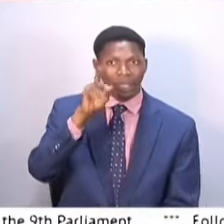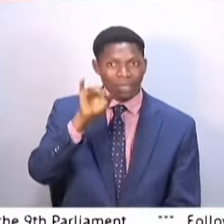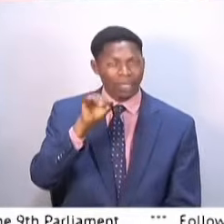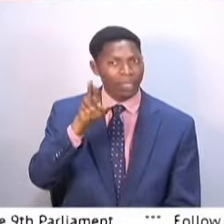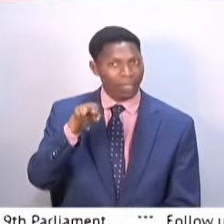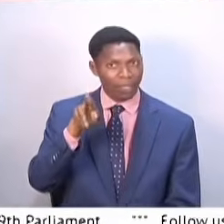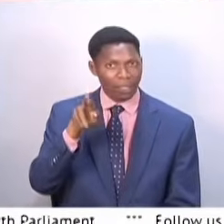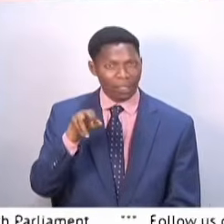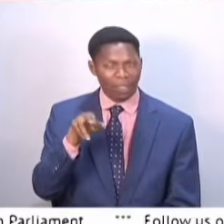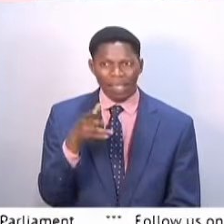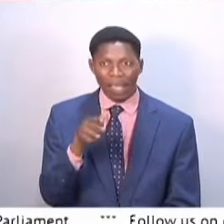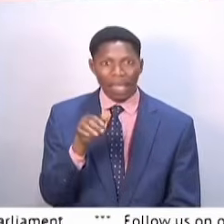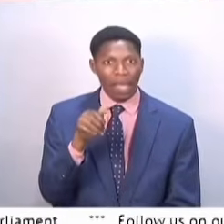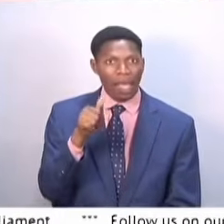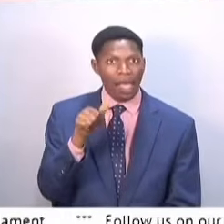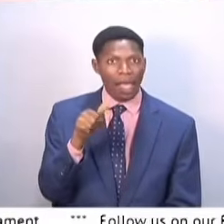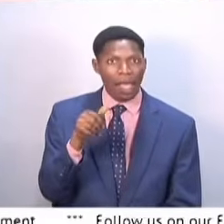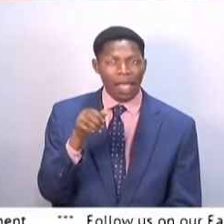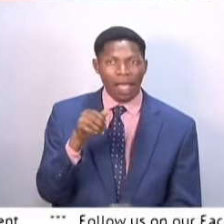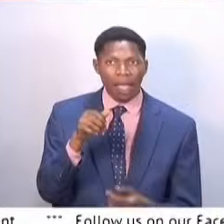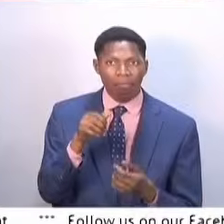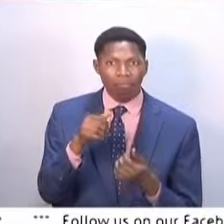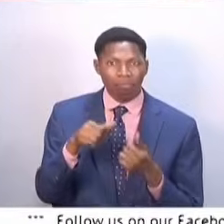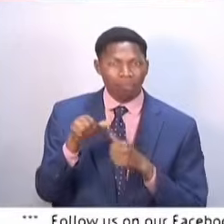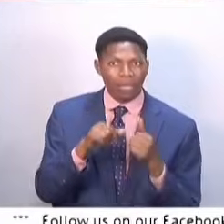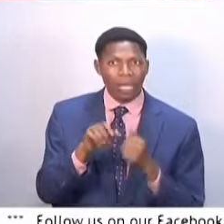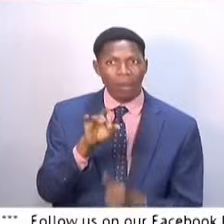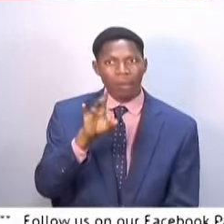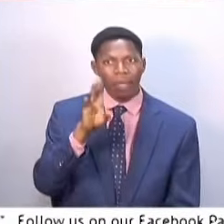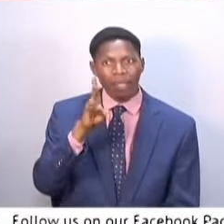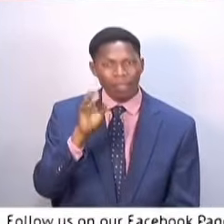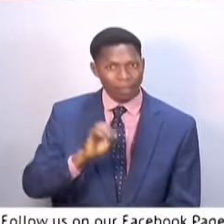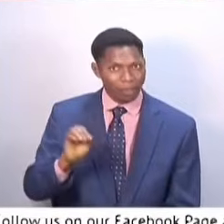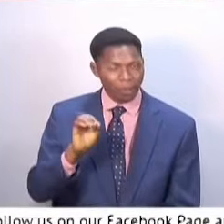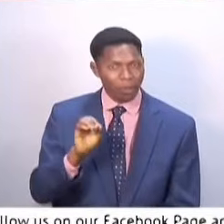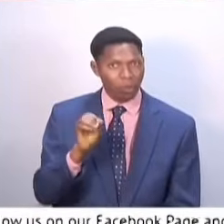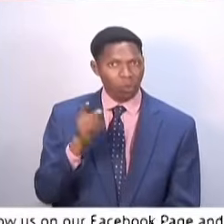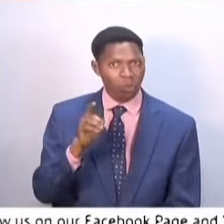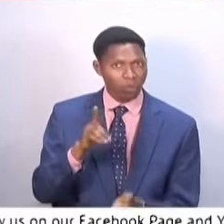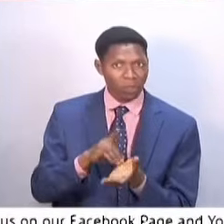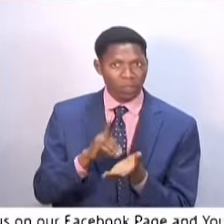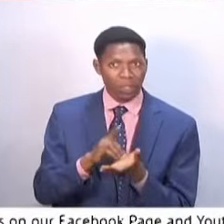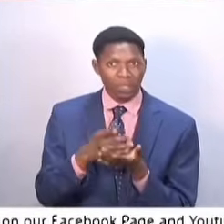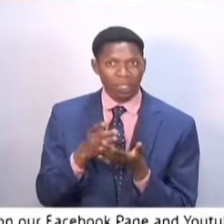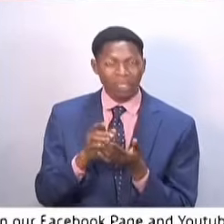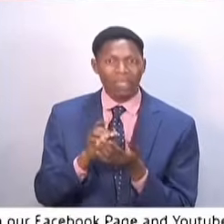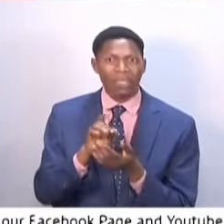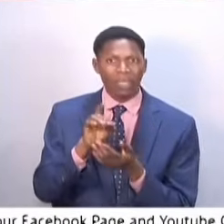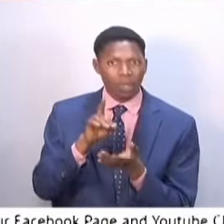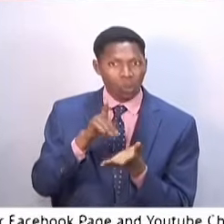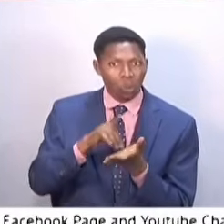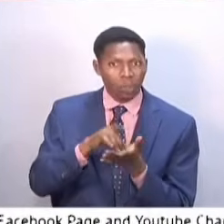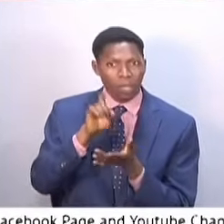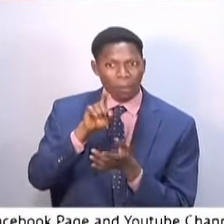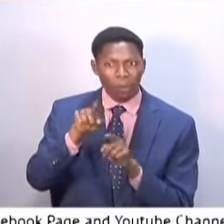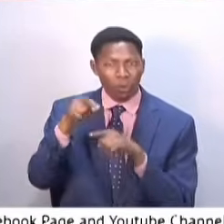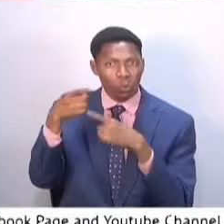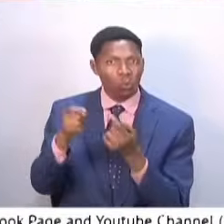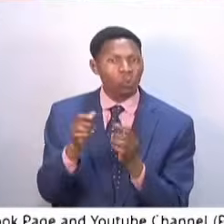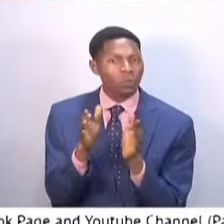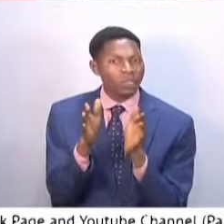about 70% of those few doctors. The remaining doctors are now supposed to go to the smaller